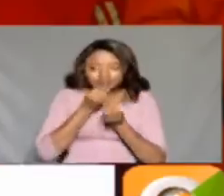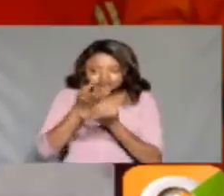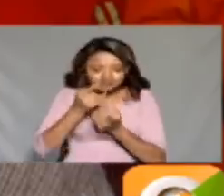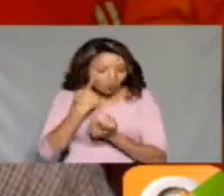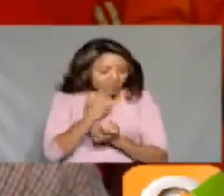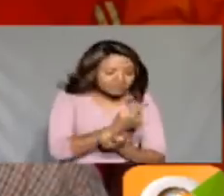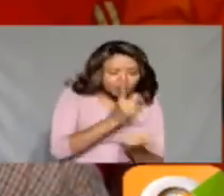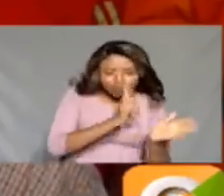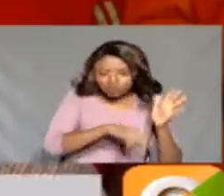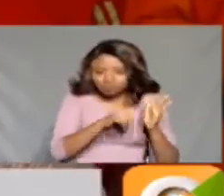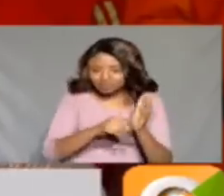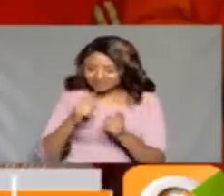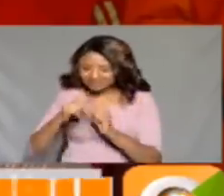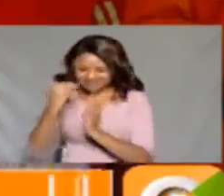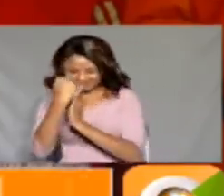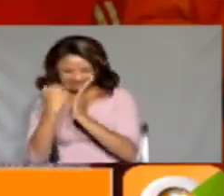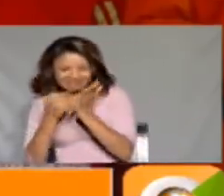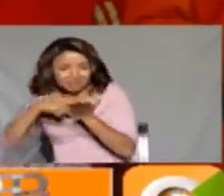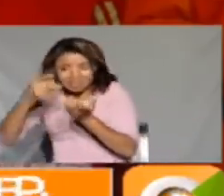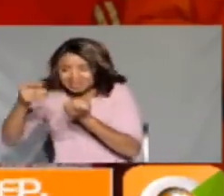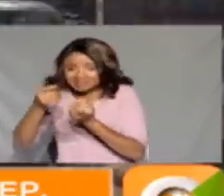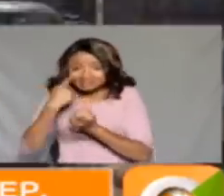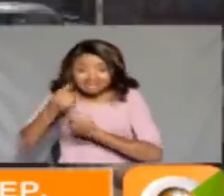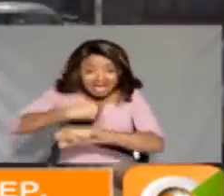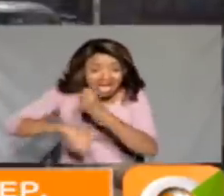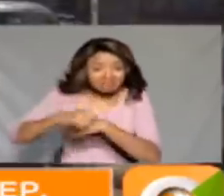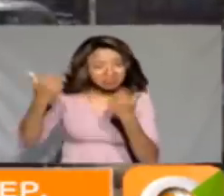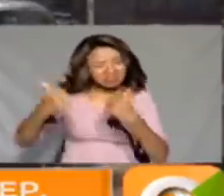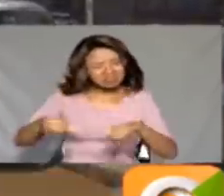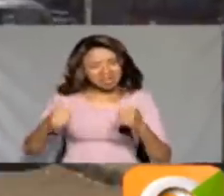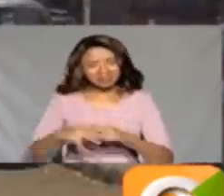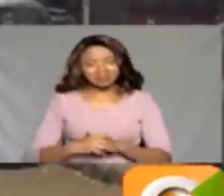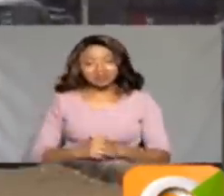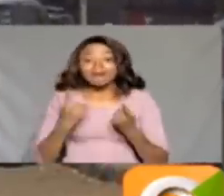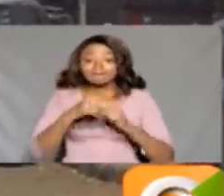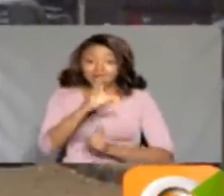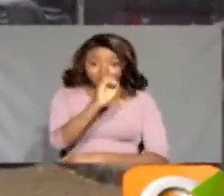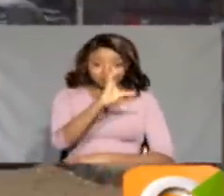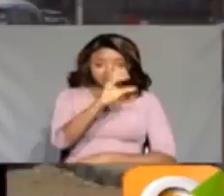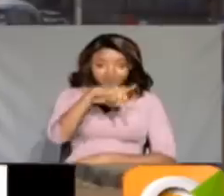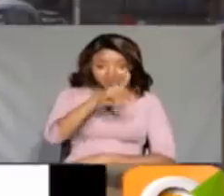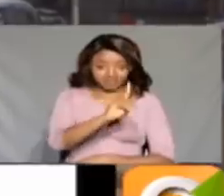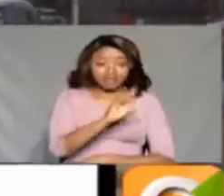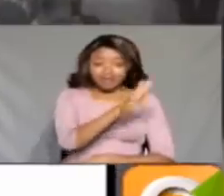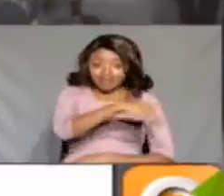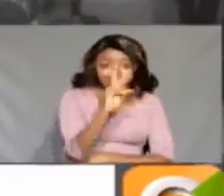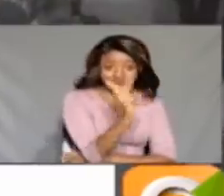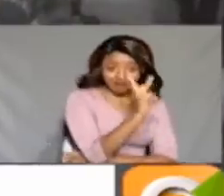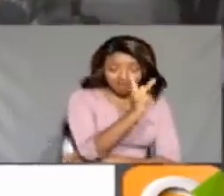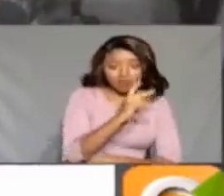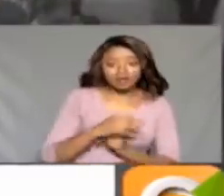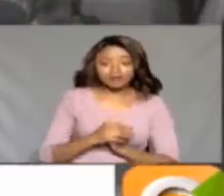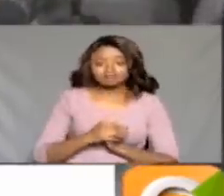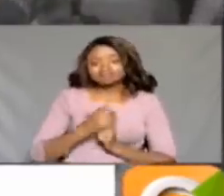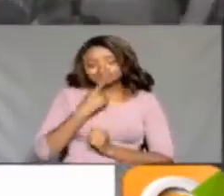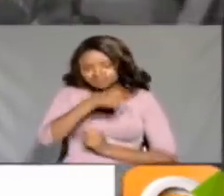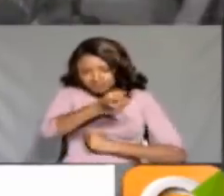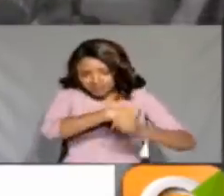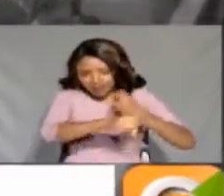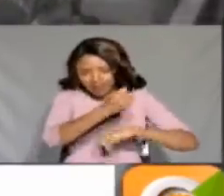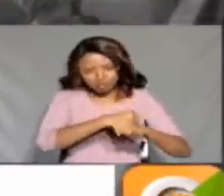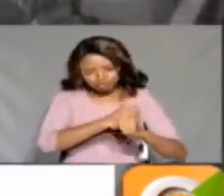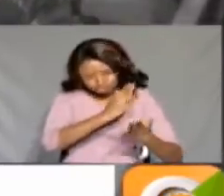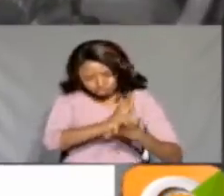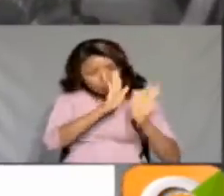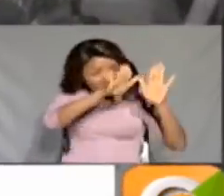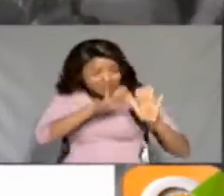wamejionea, lakini hakuna kitu yote tumeona imefanywa. According to OCPD Kayole Henry Kosgei, the operation was called for, but